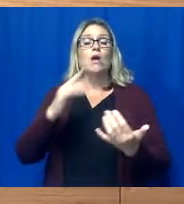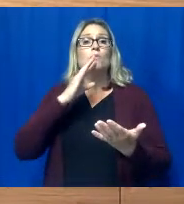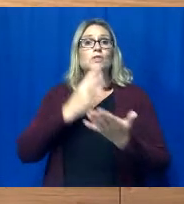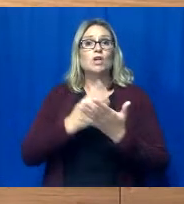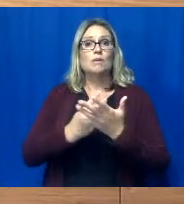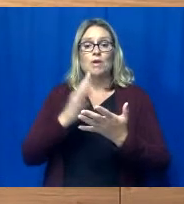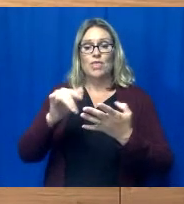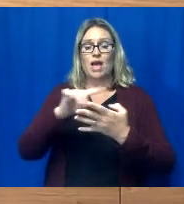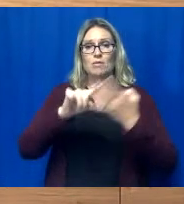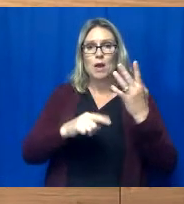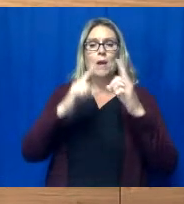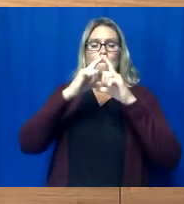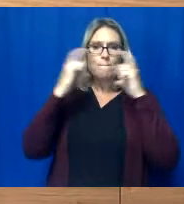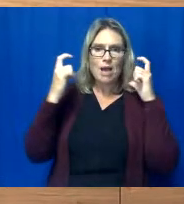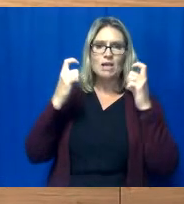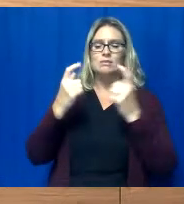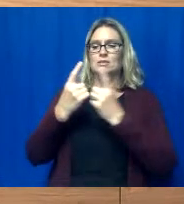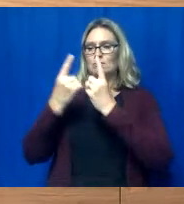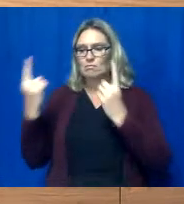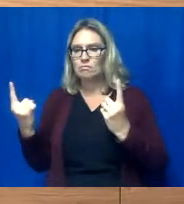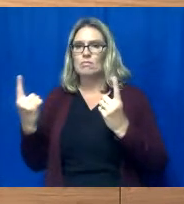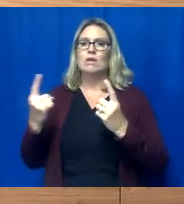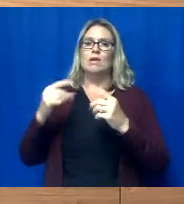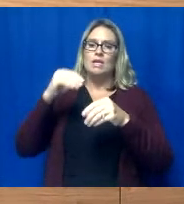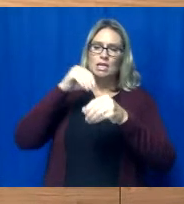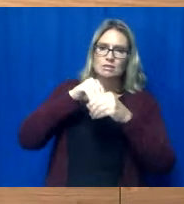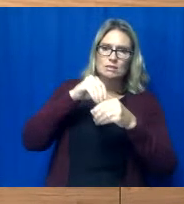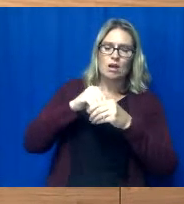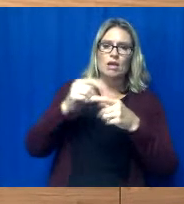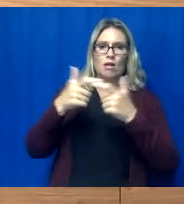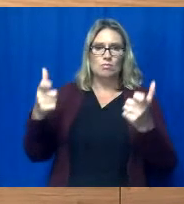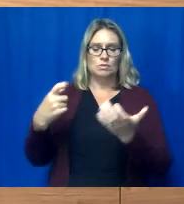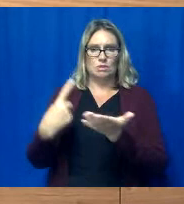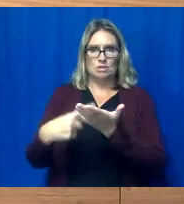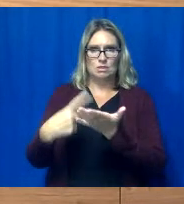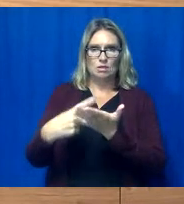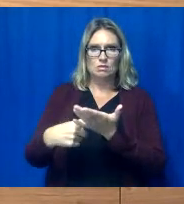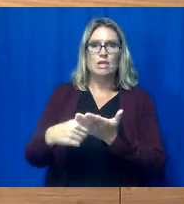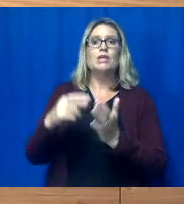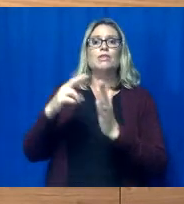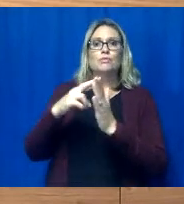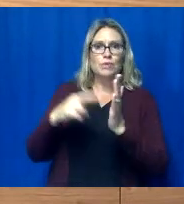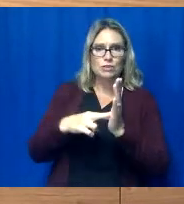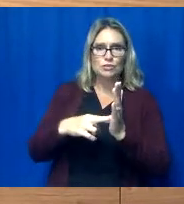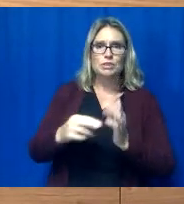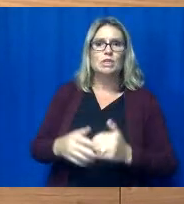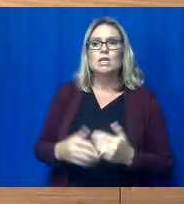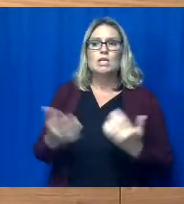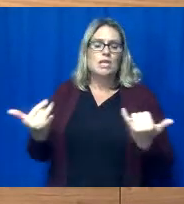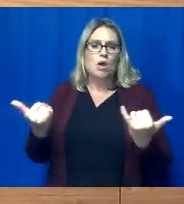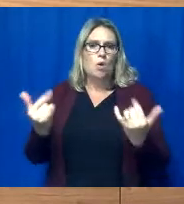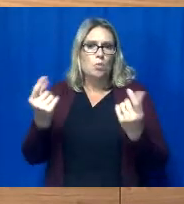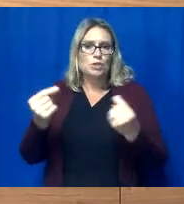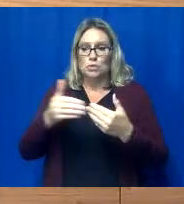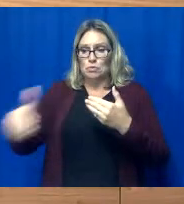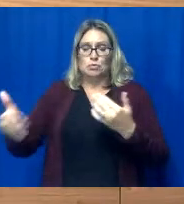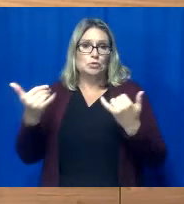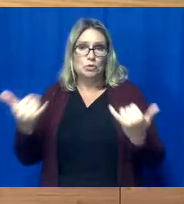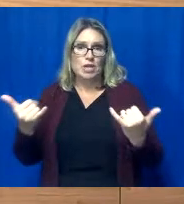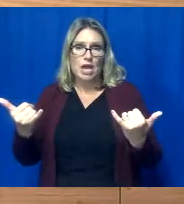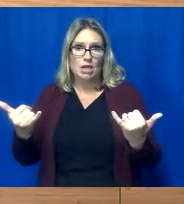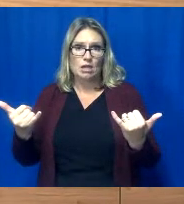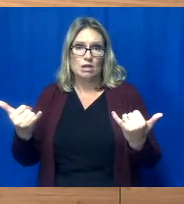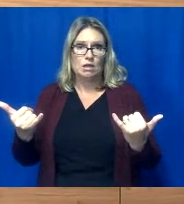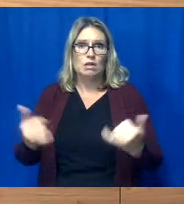have here. How just break down how this is going to work. What's going to be done after today and forward.